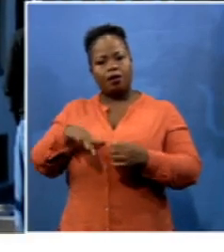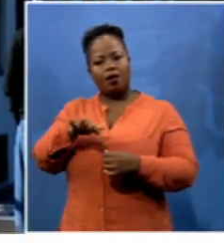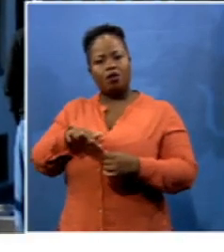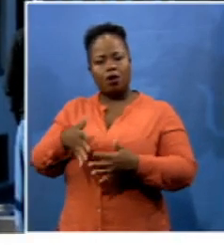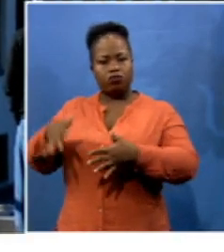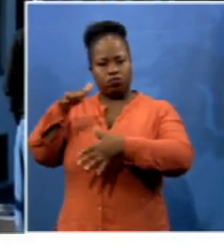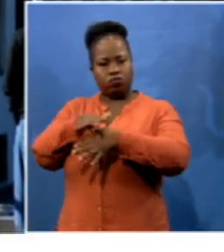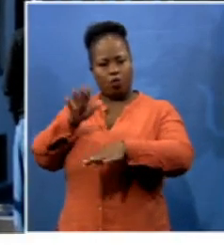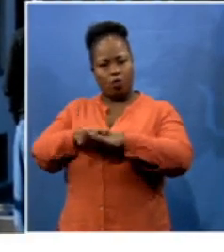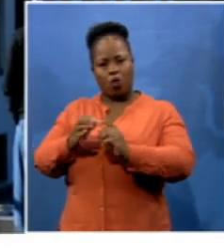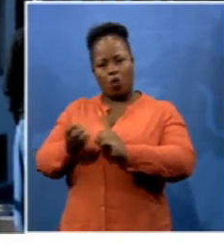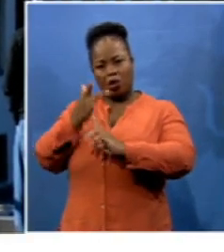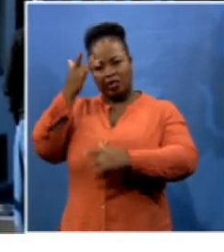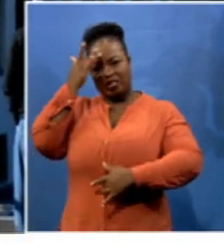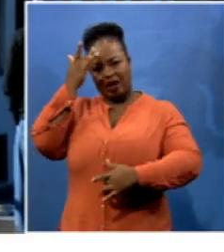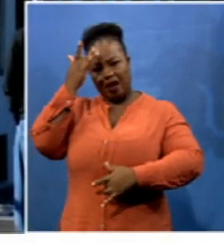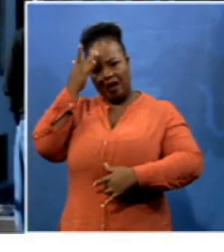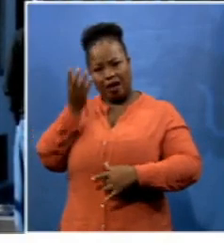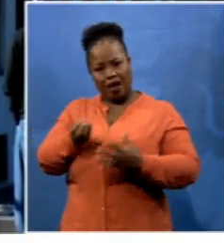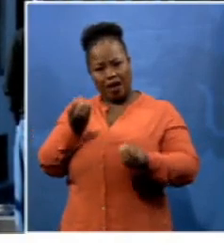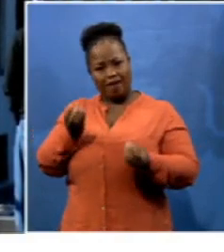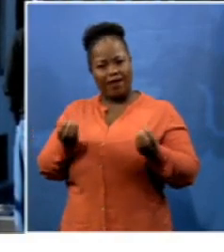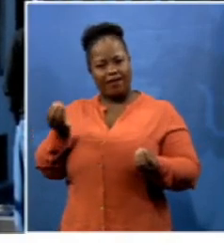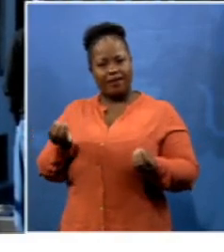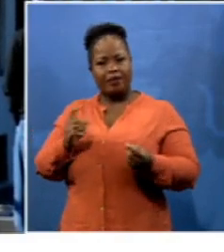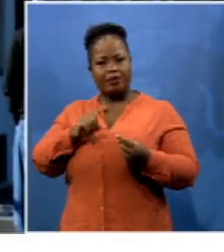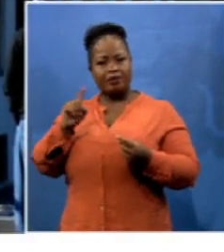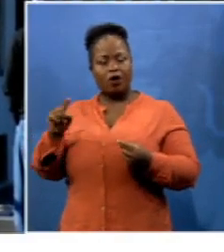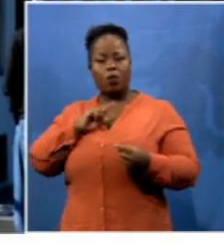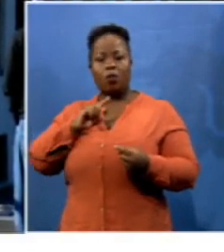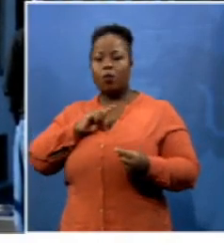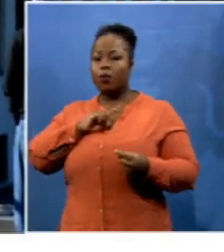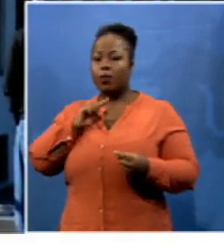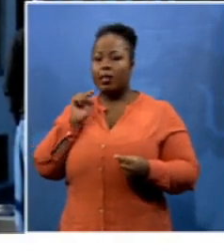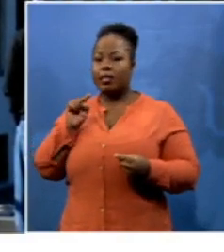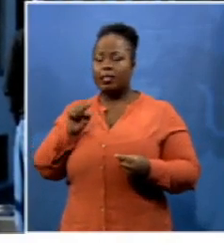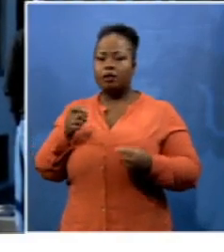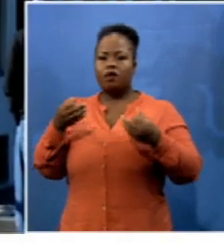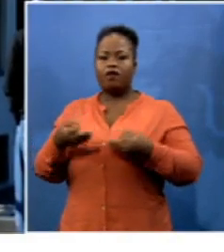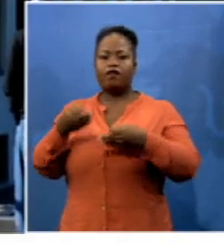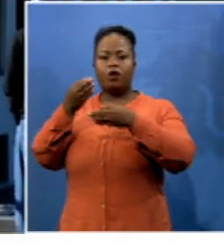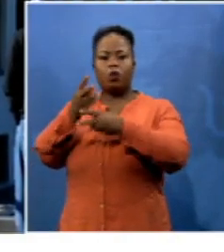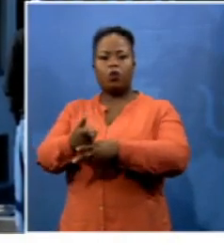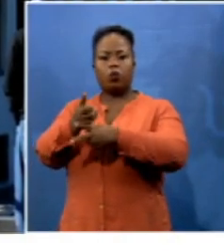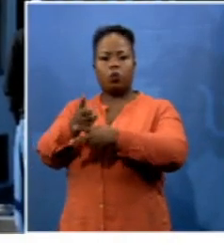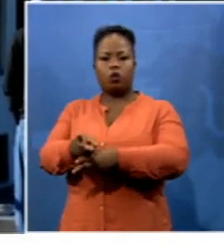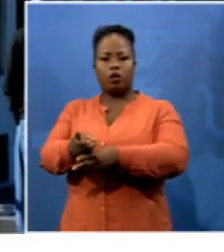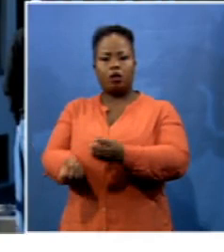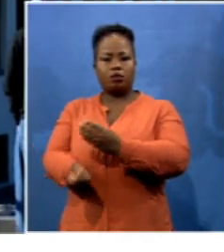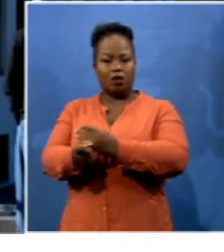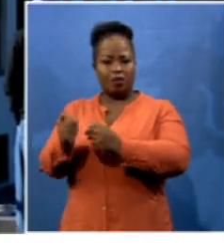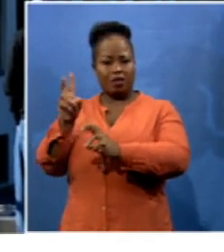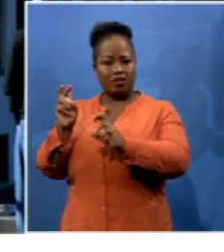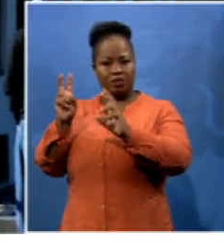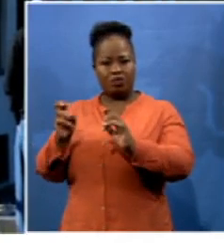this virus, and key to that, or the reason behind that, has been the issue of funerals. And we are obviously hoping that, like he did